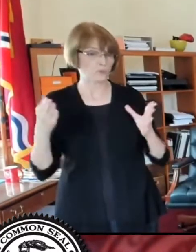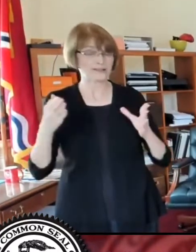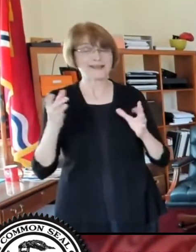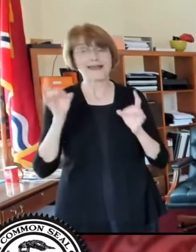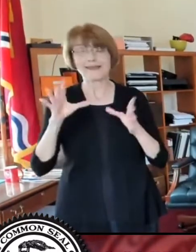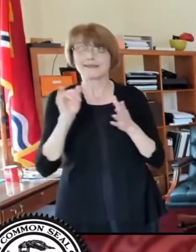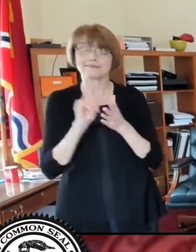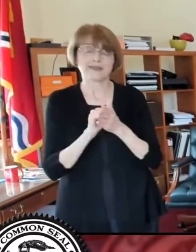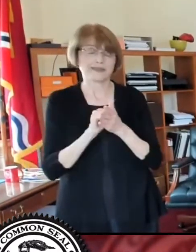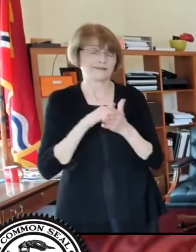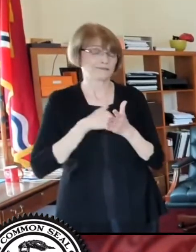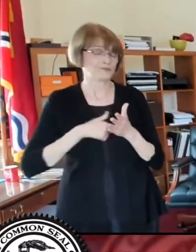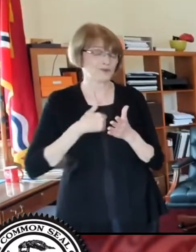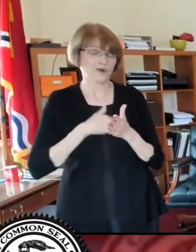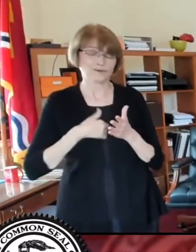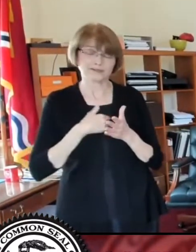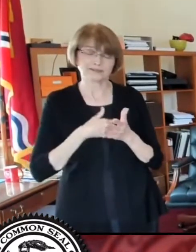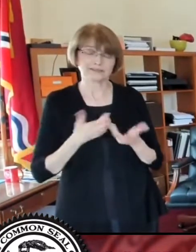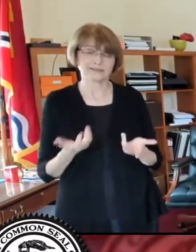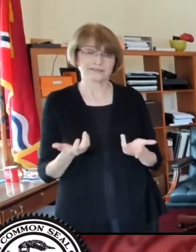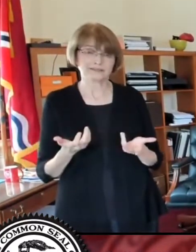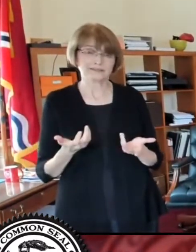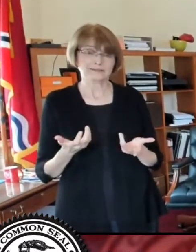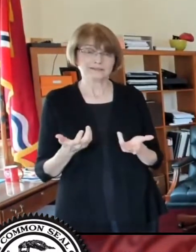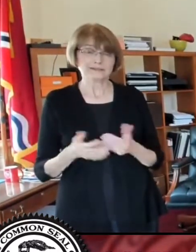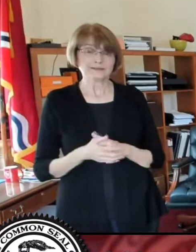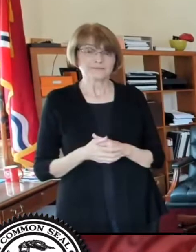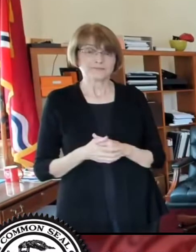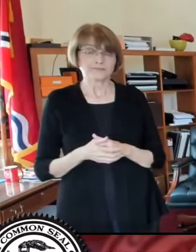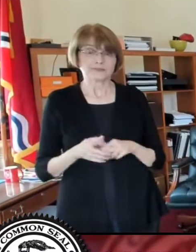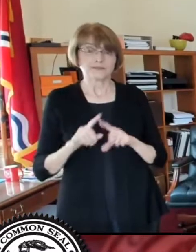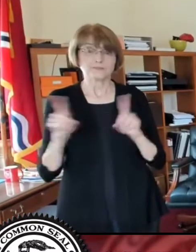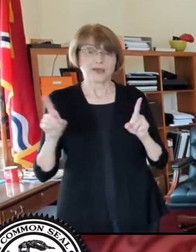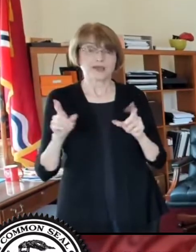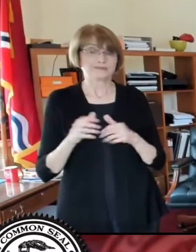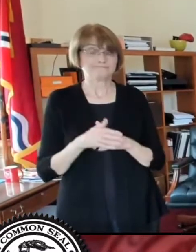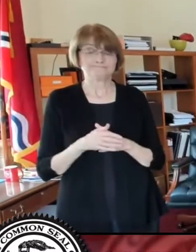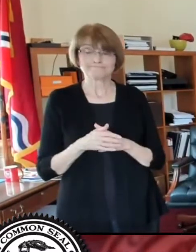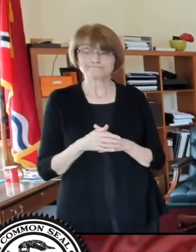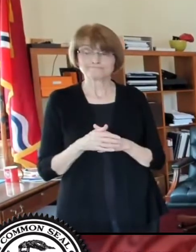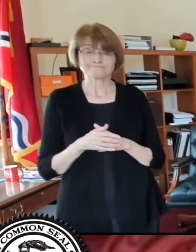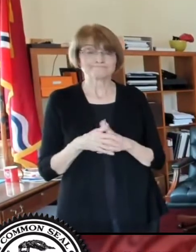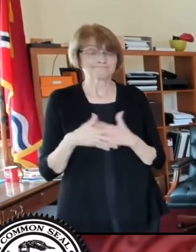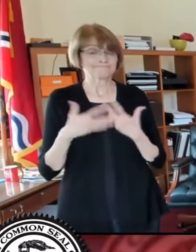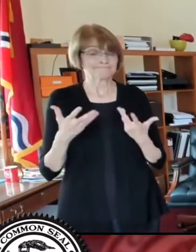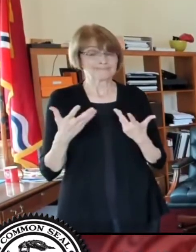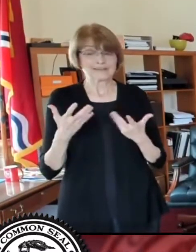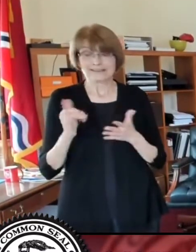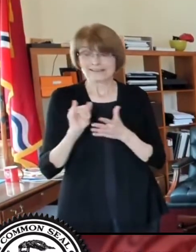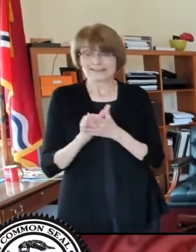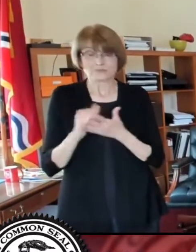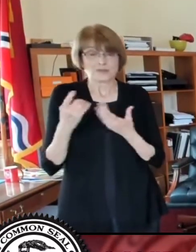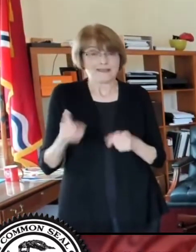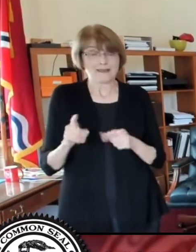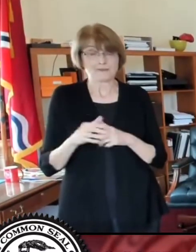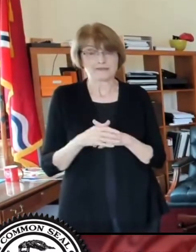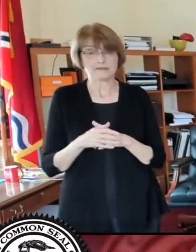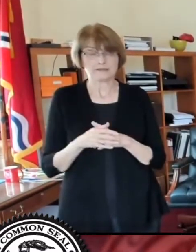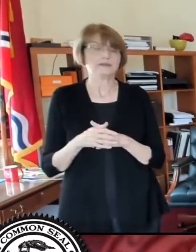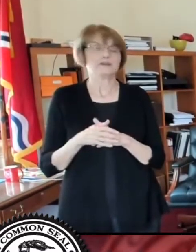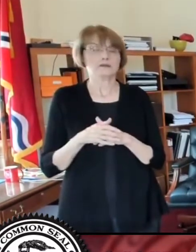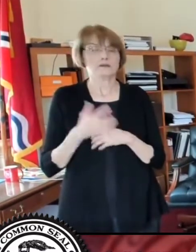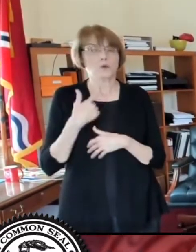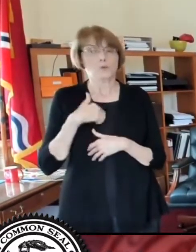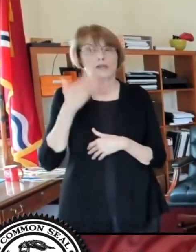I'm sorry about that. But it is just one of those things. And we know because we're out there